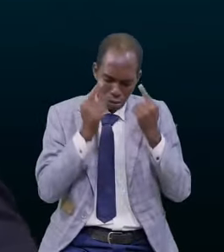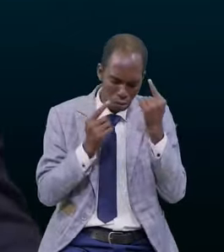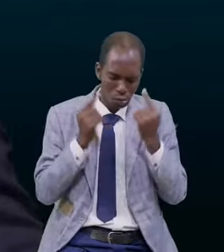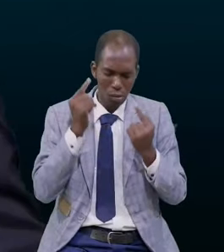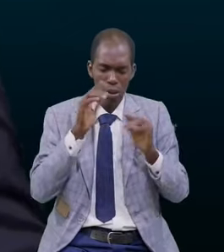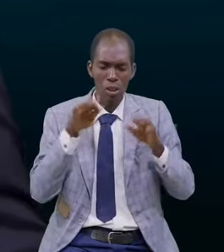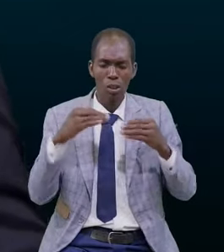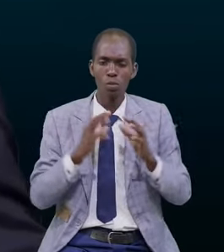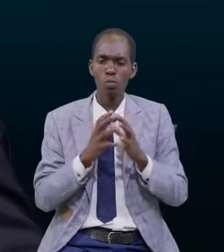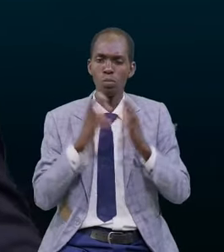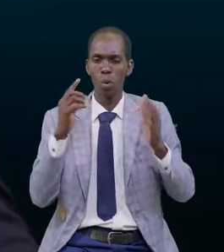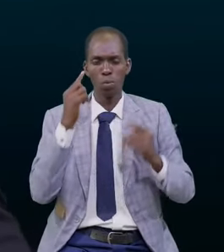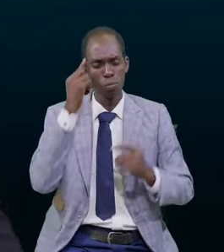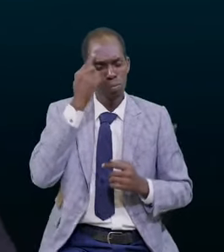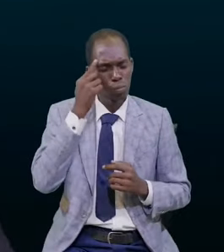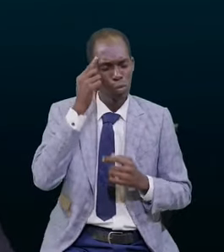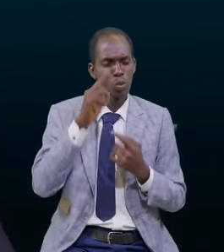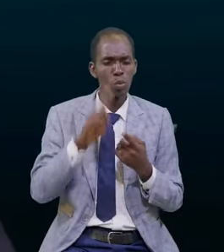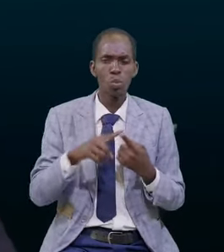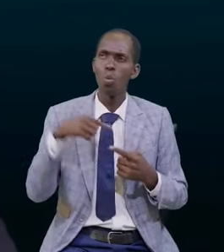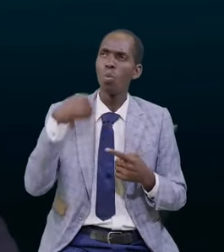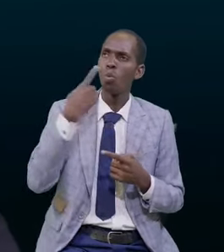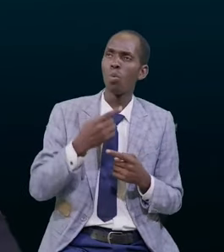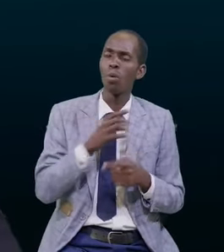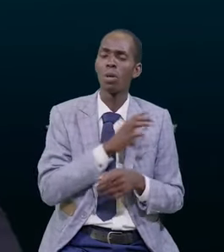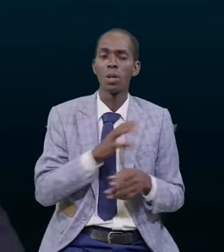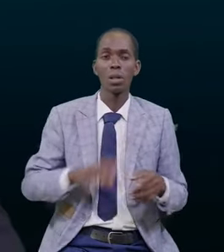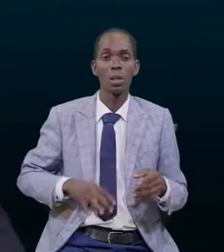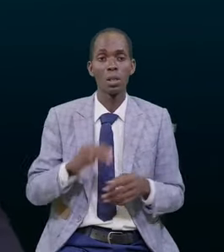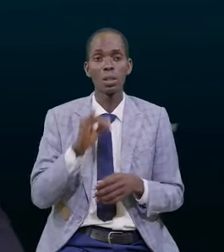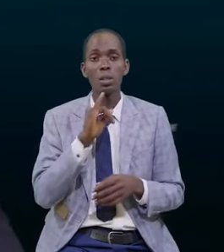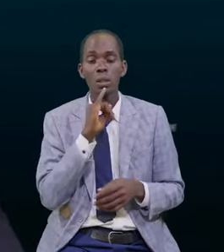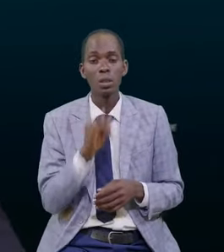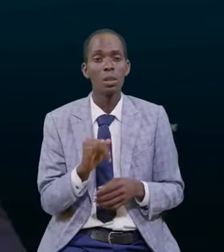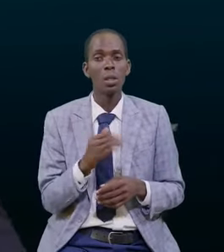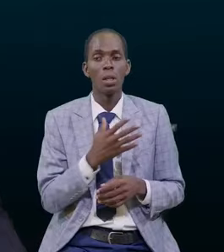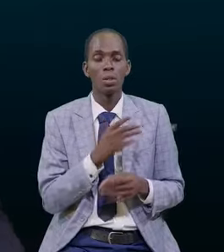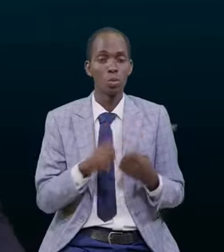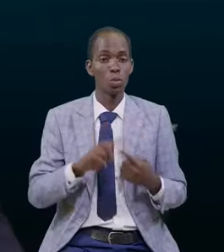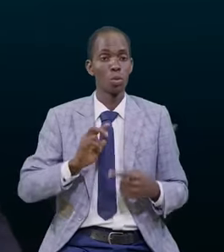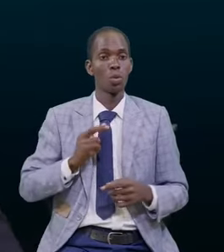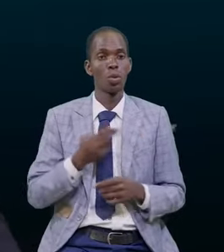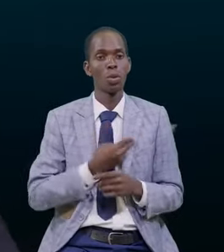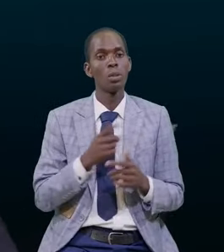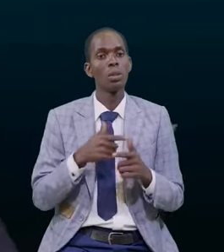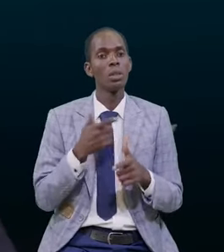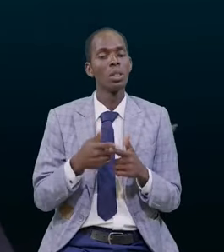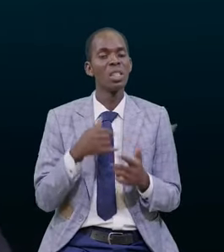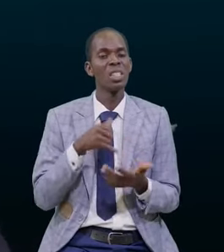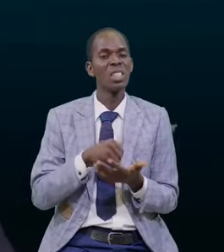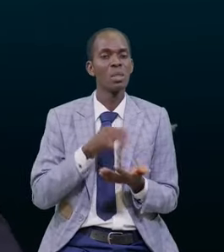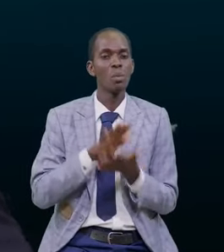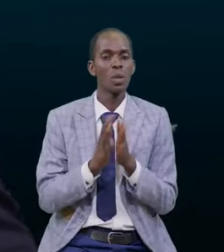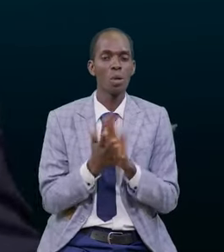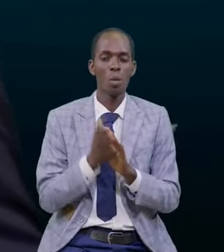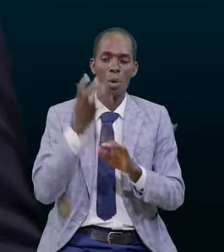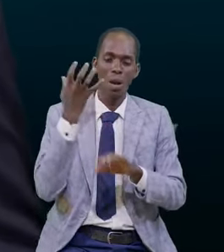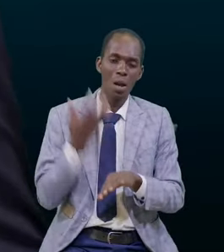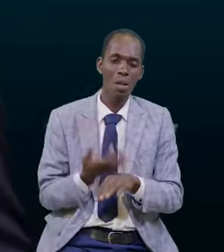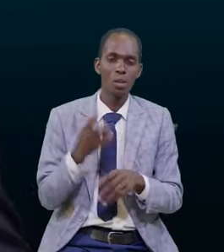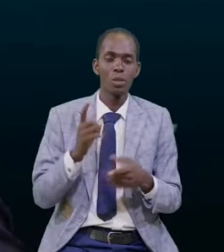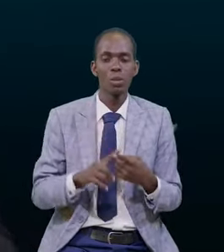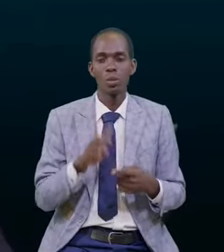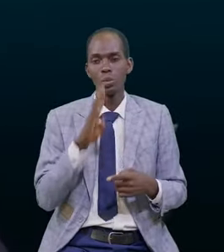who Christ is who he was and all he represent to us it's very difficult to become a wishy-washy Christian it's